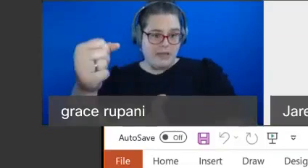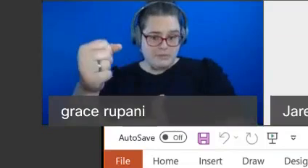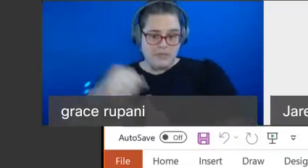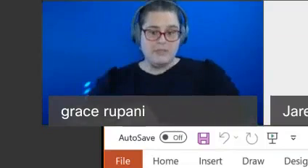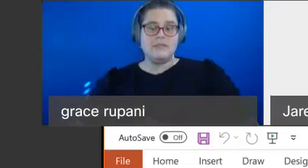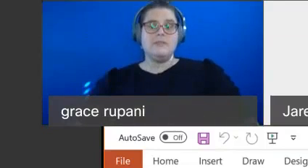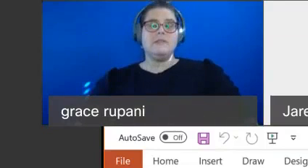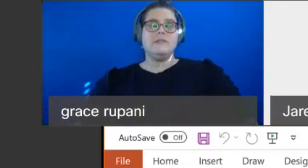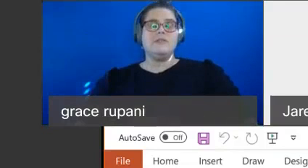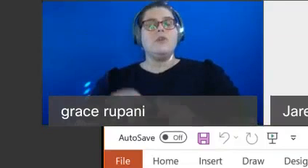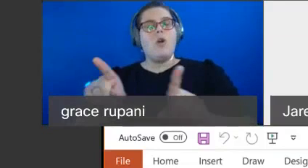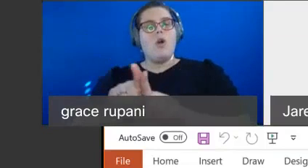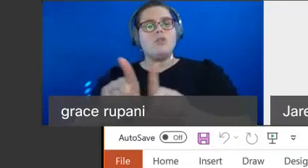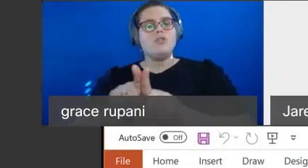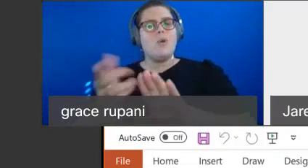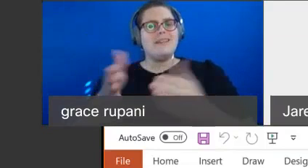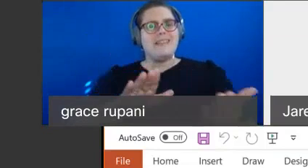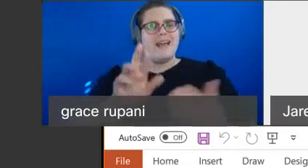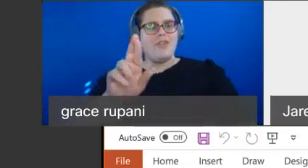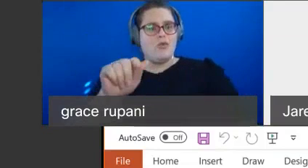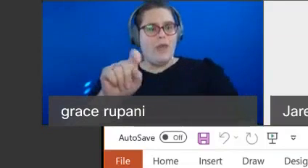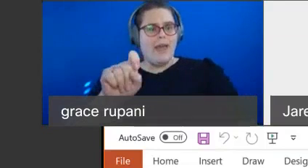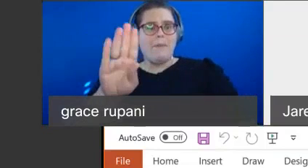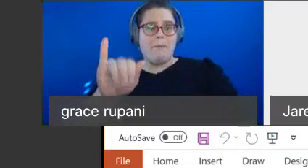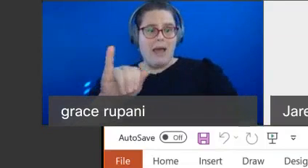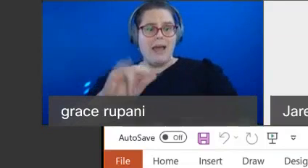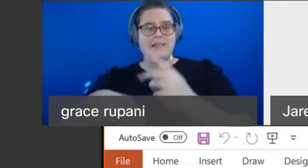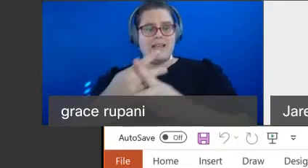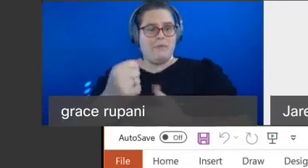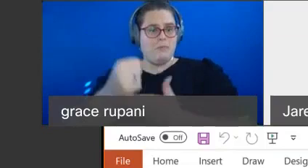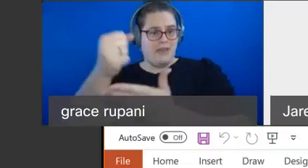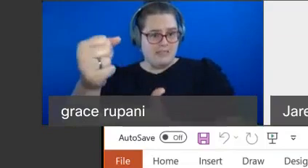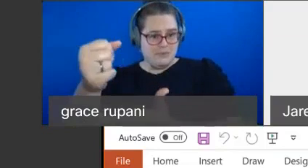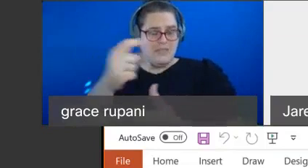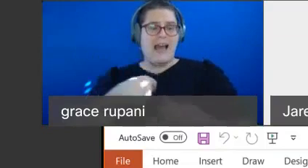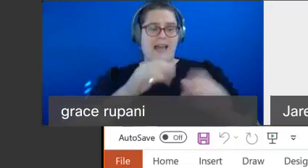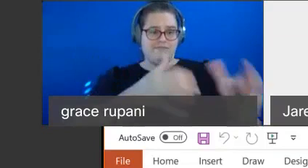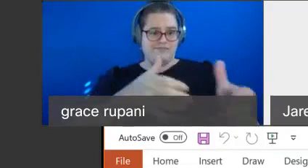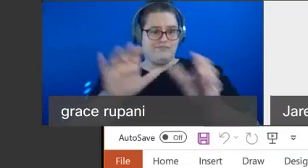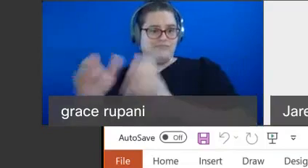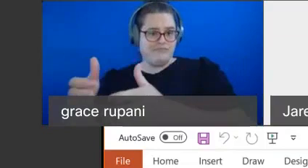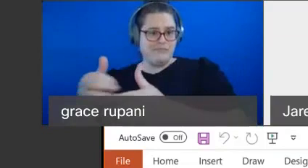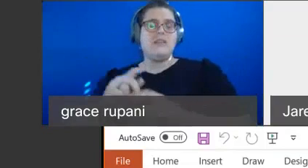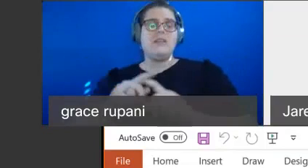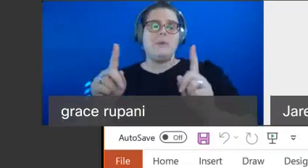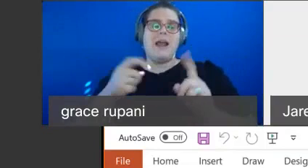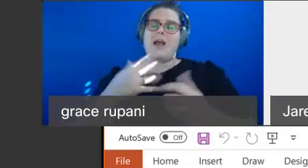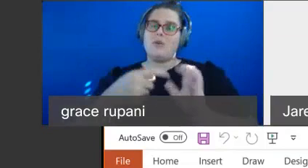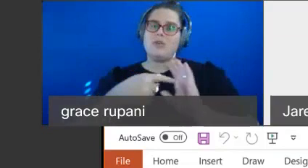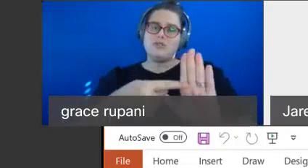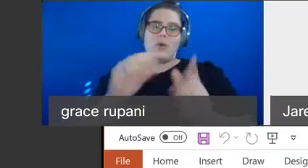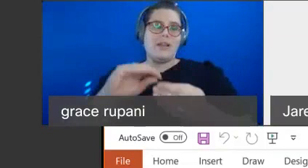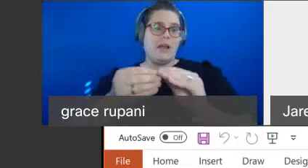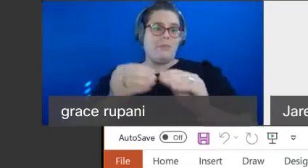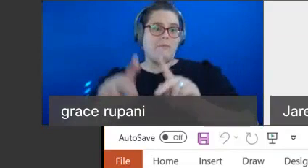death rate by placement type, but I also wanted to be clear, as people know, the number of people who we have had who have